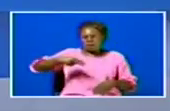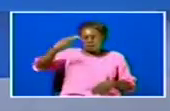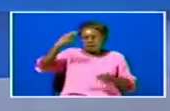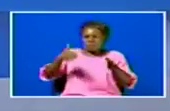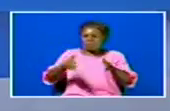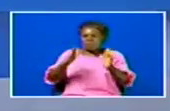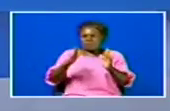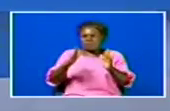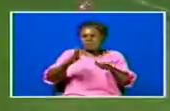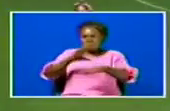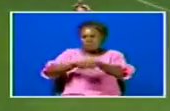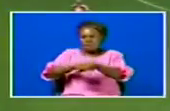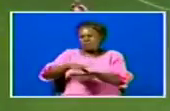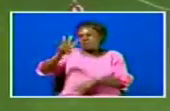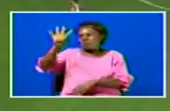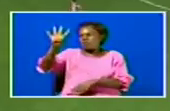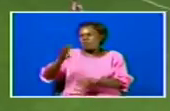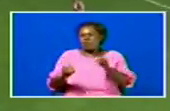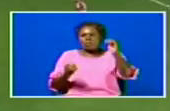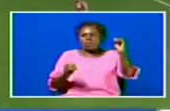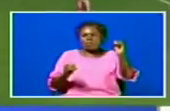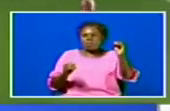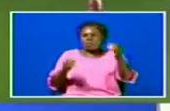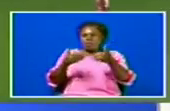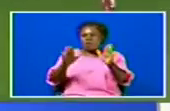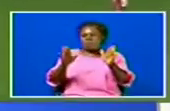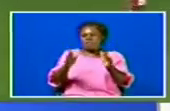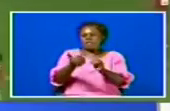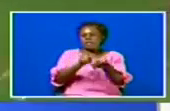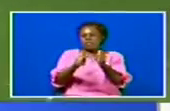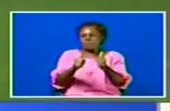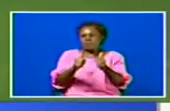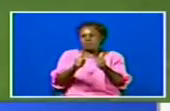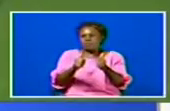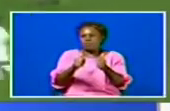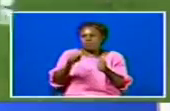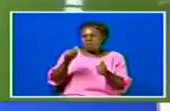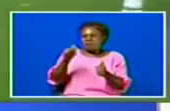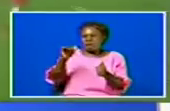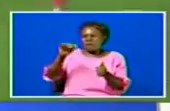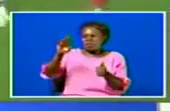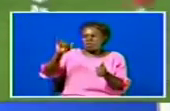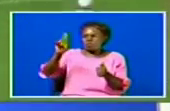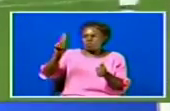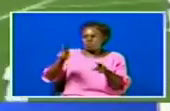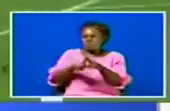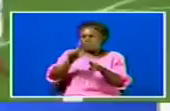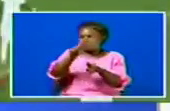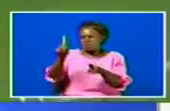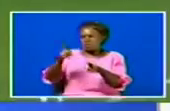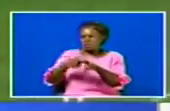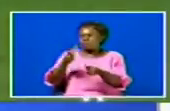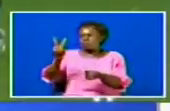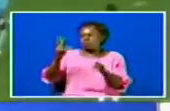note with a convincing 4-0 win over Mauritania in the opening match. A brace from Ayub El Kabi and a goal each from Ismail